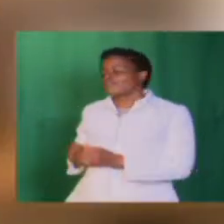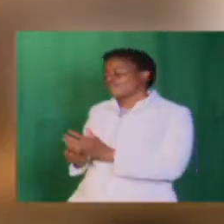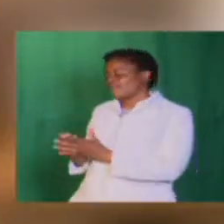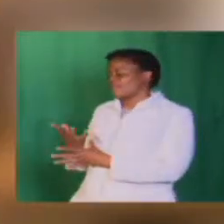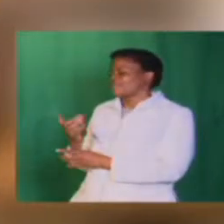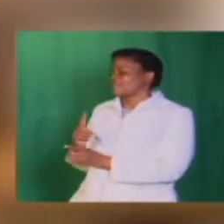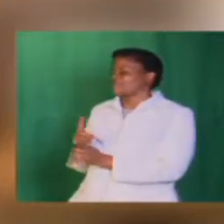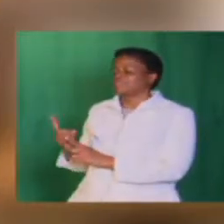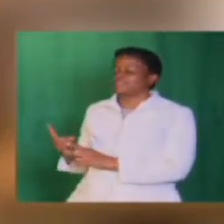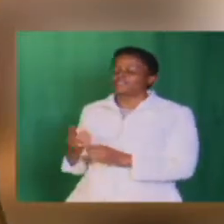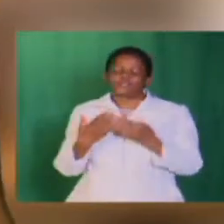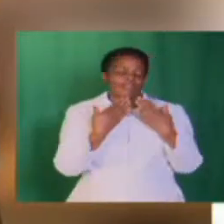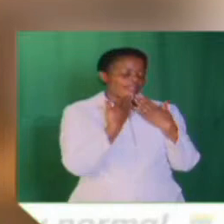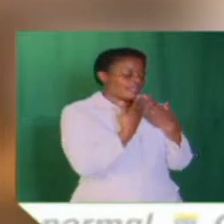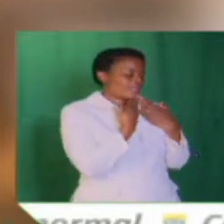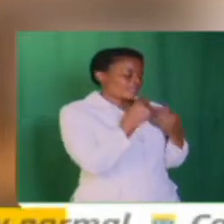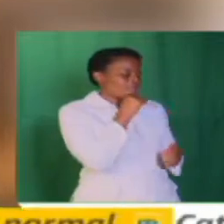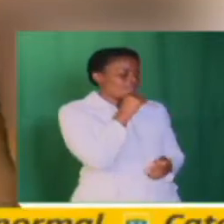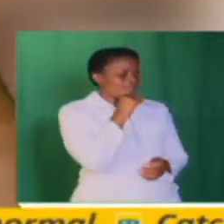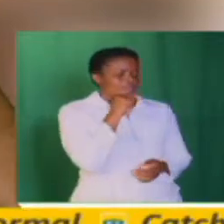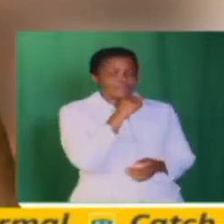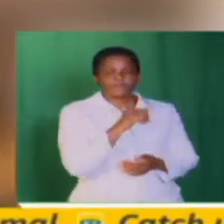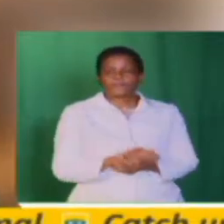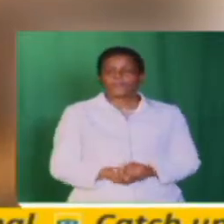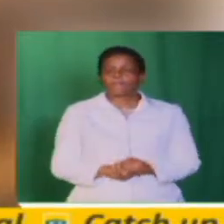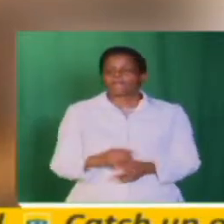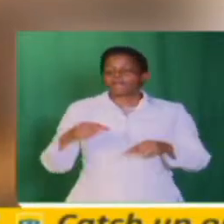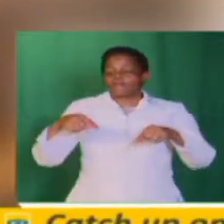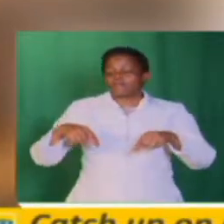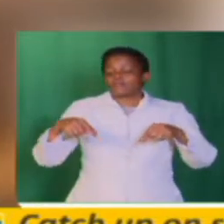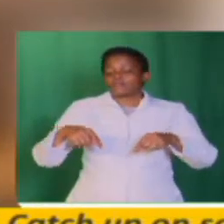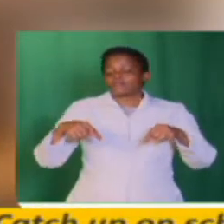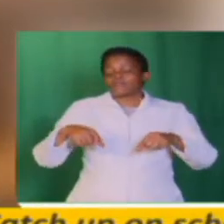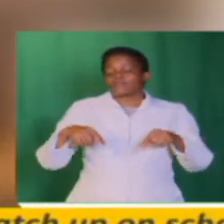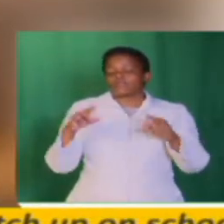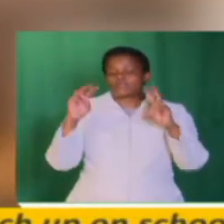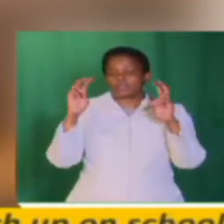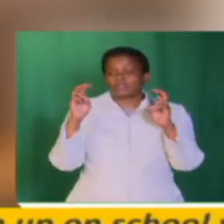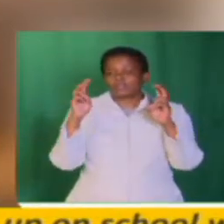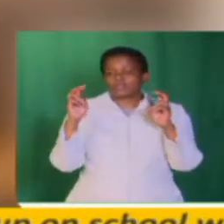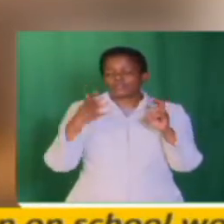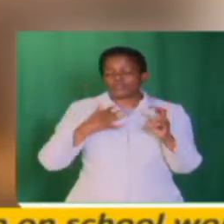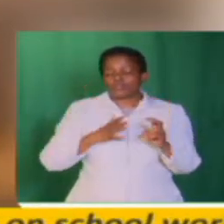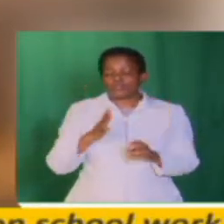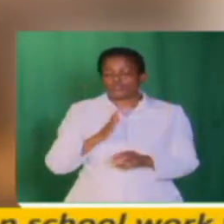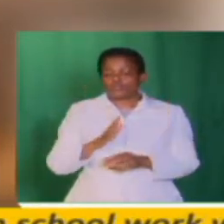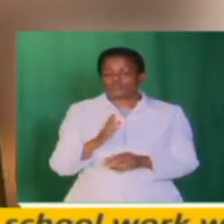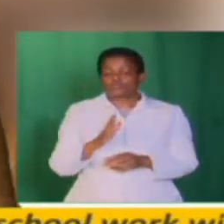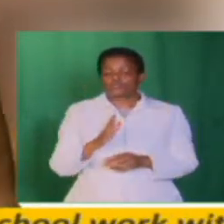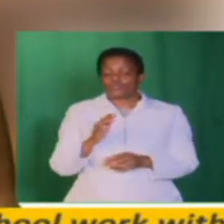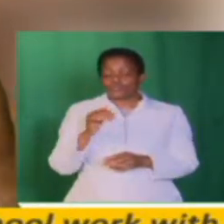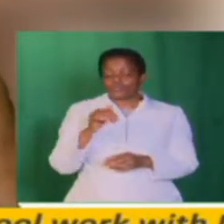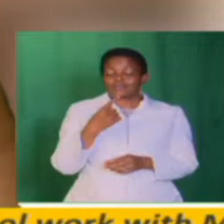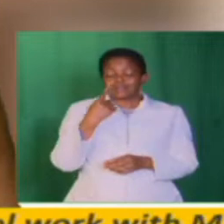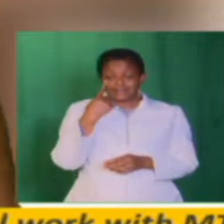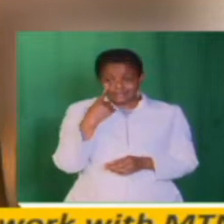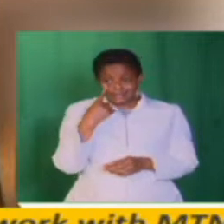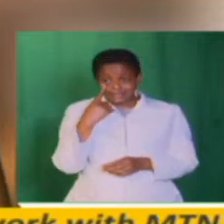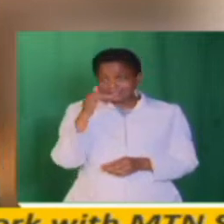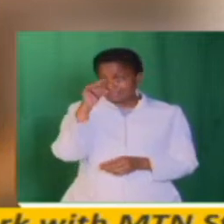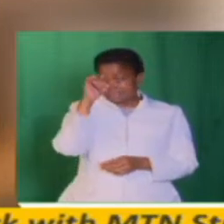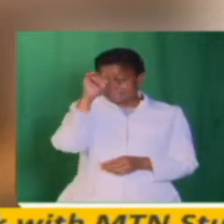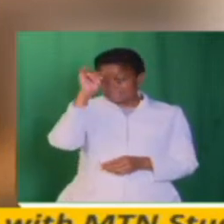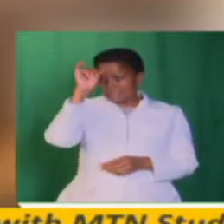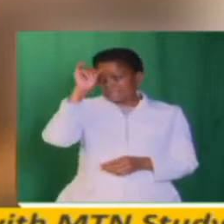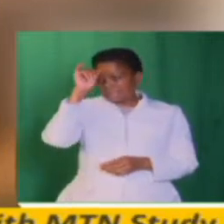right. Thank you so much, Lerato. So in today's lesson, like I have said, we are going to look into the skill of speaking. Just